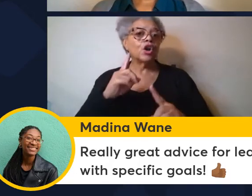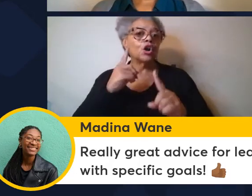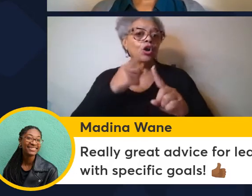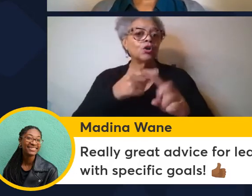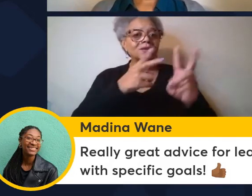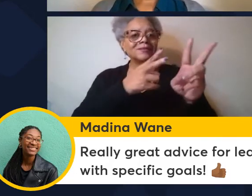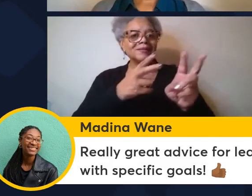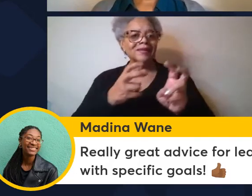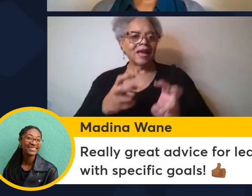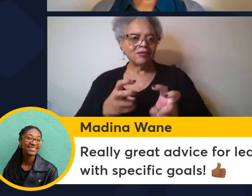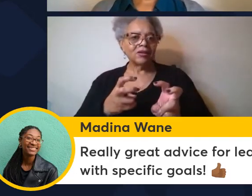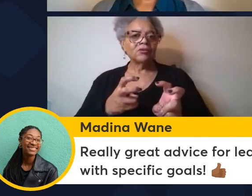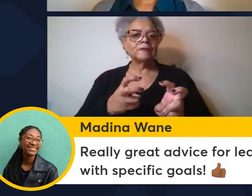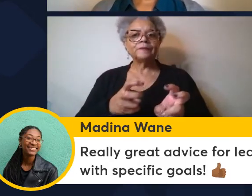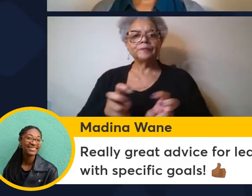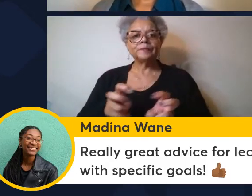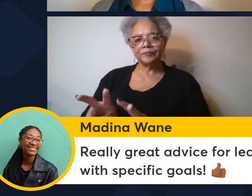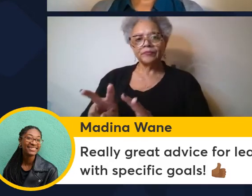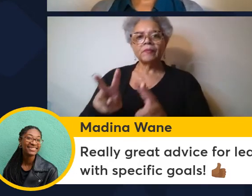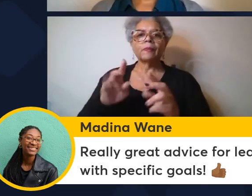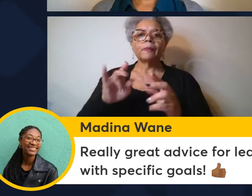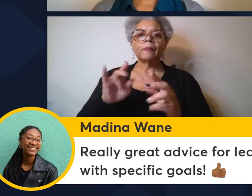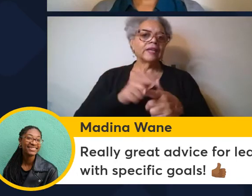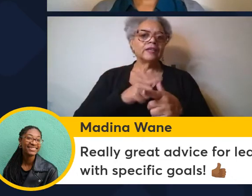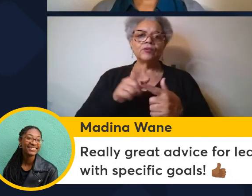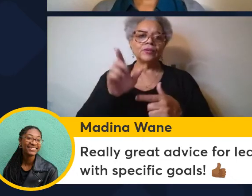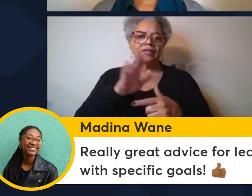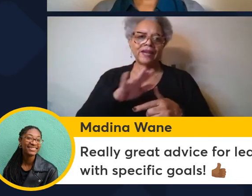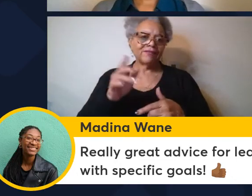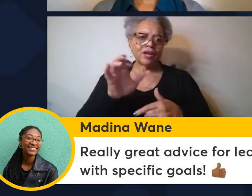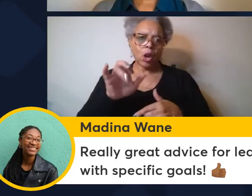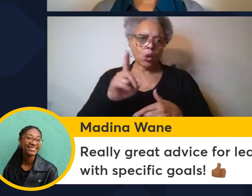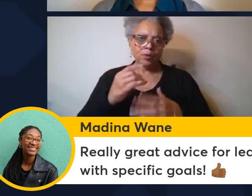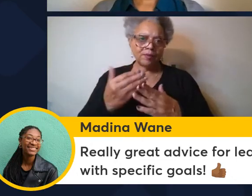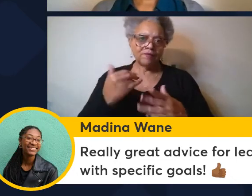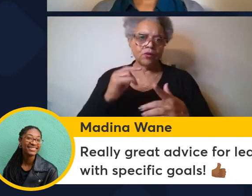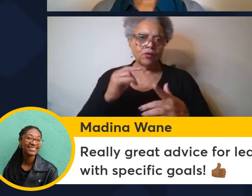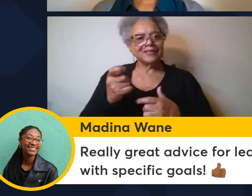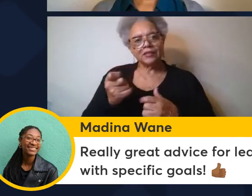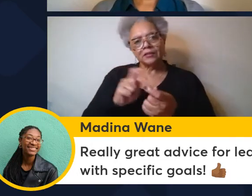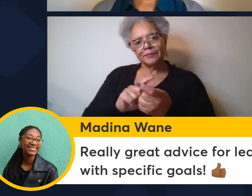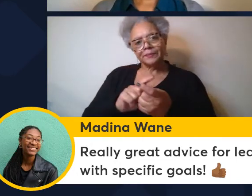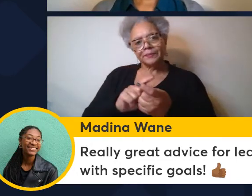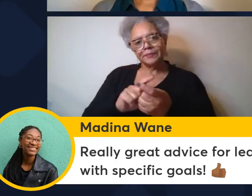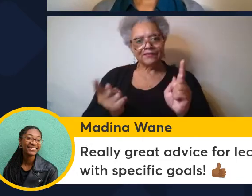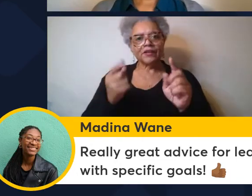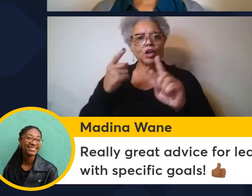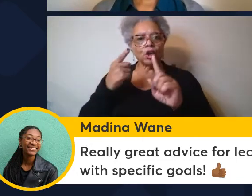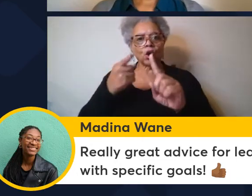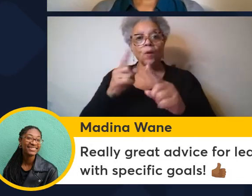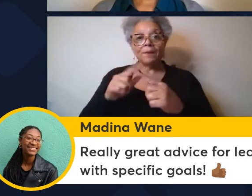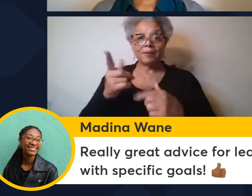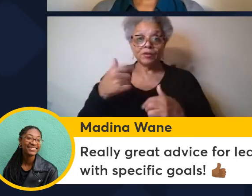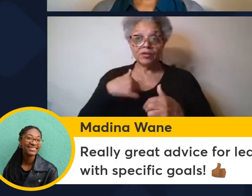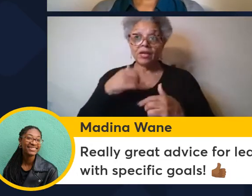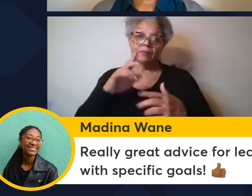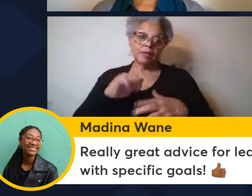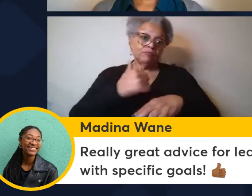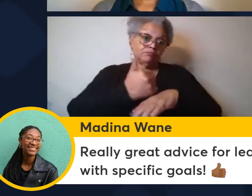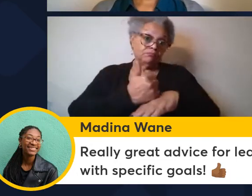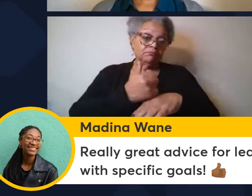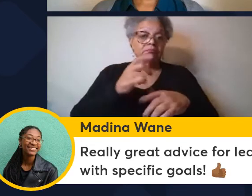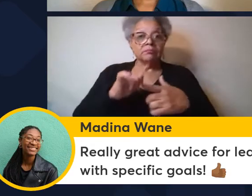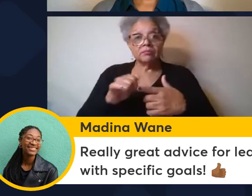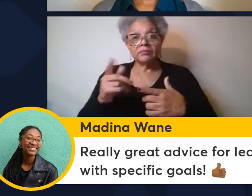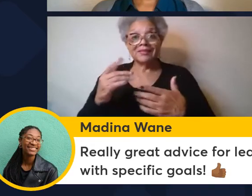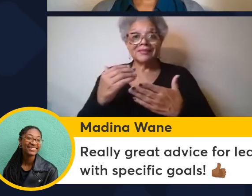data and do this differential stuff, great. But if you've never ever coded before, maybe they do a slightly different goal. If you have, maybe they set you a larger task, like just getting that